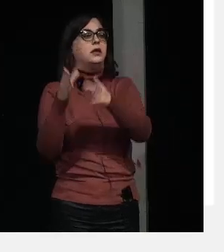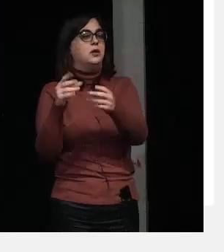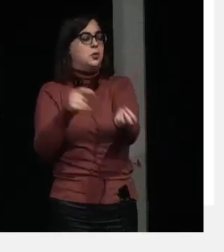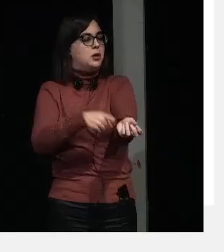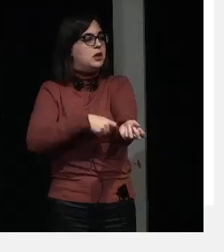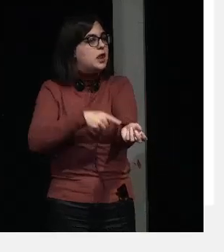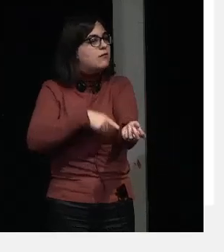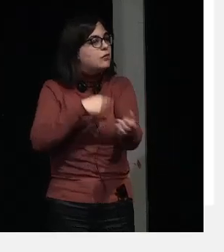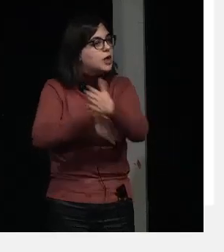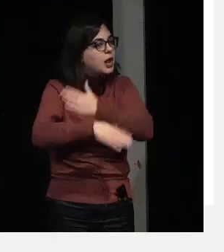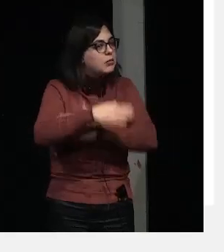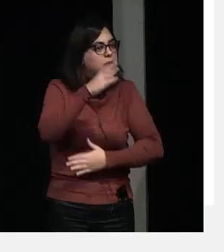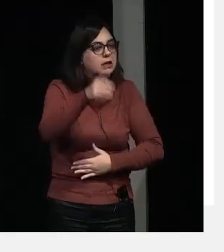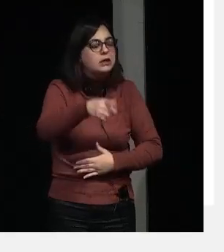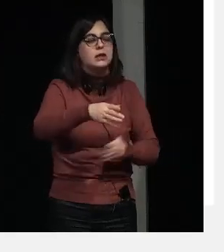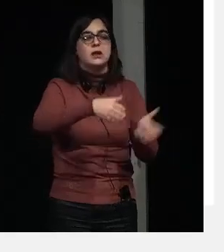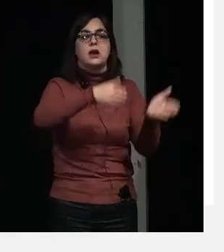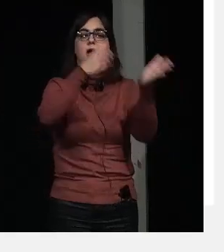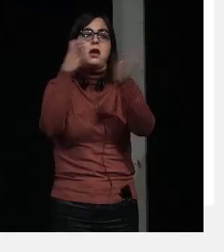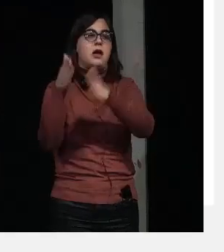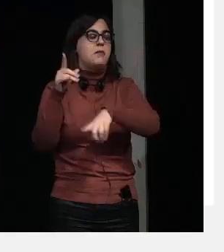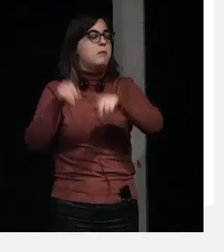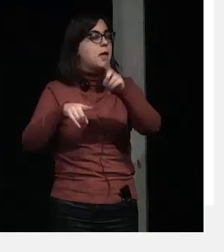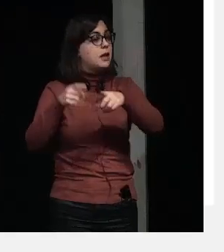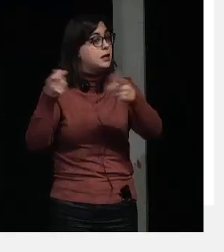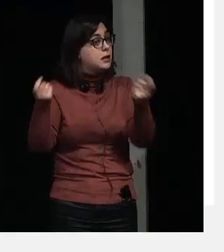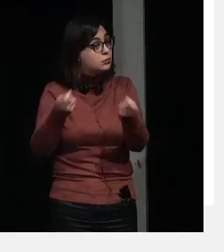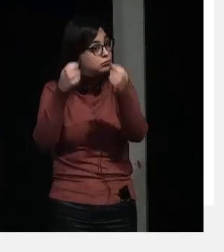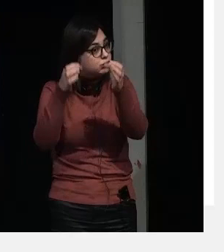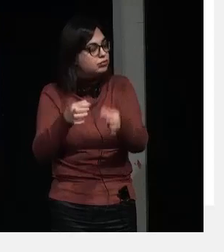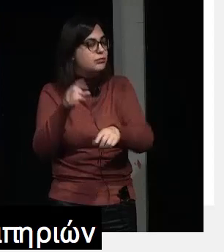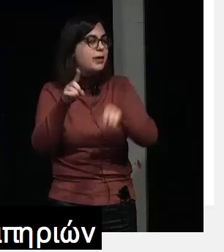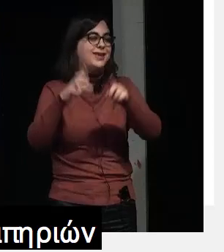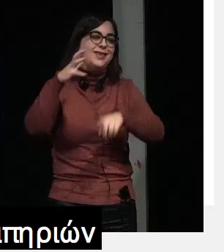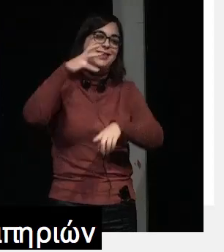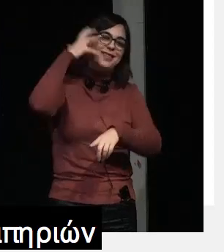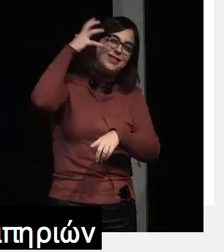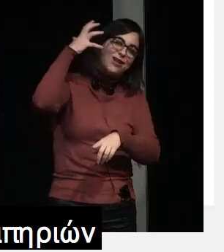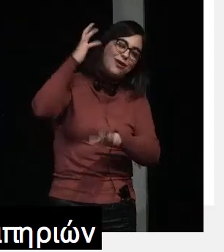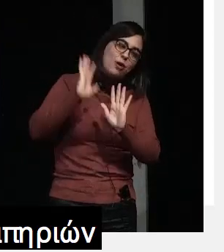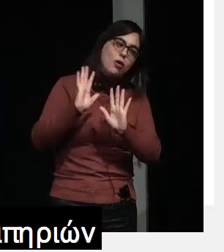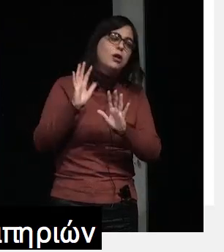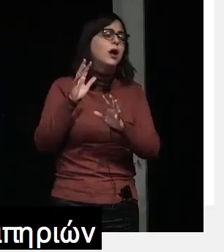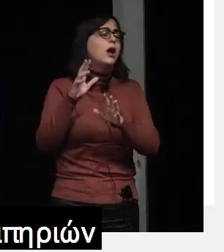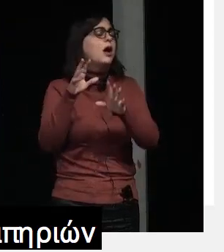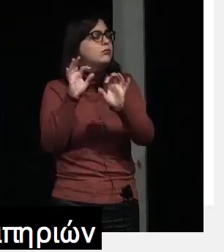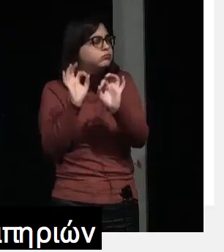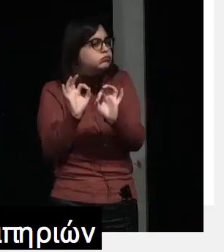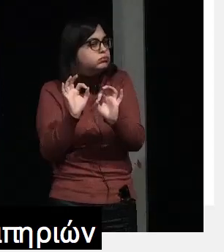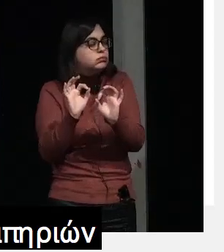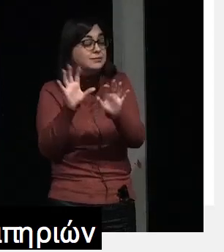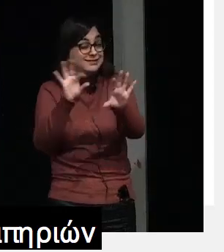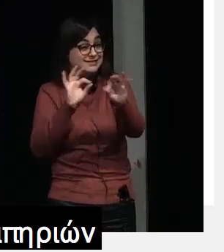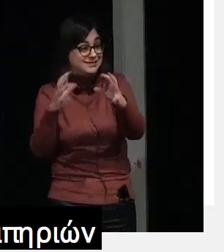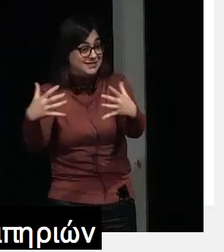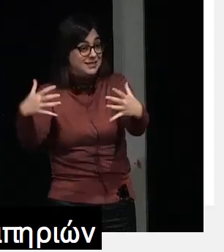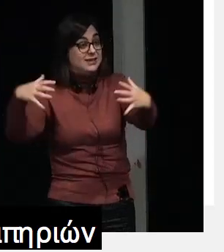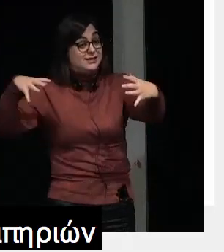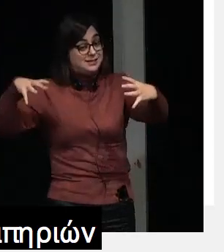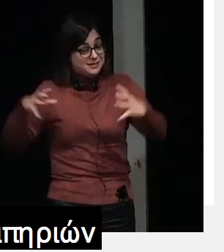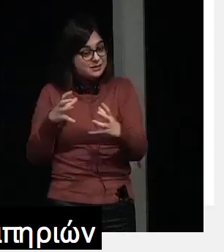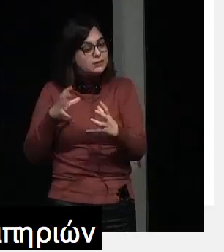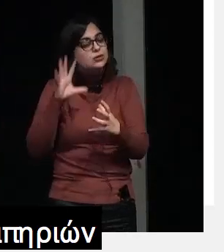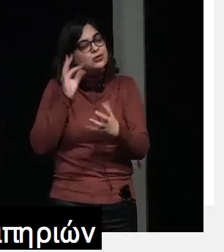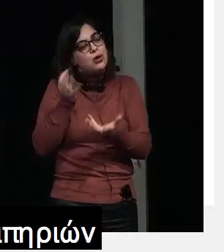neuroplasticity, and some were really practitioners, some were really theoreticians. And the idea was just to have discussions and start really